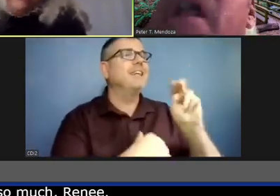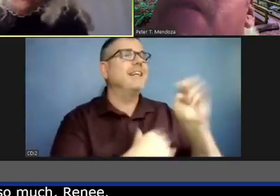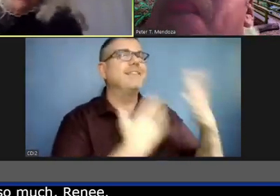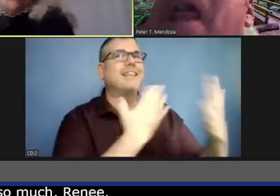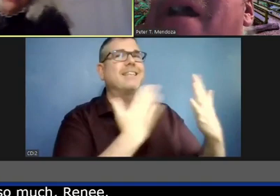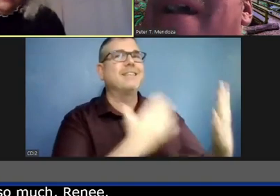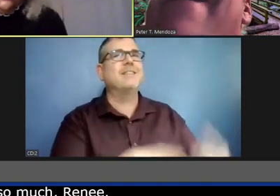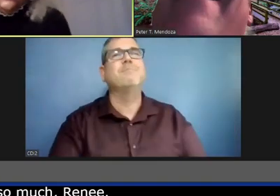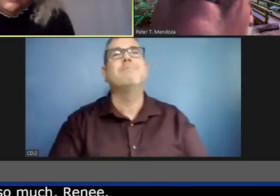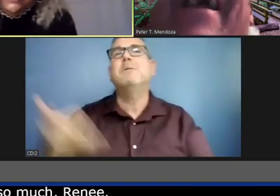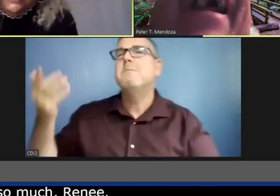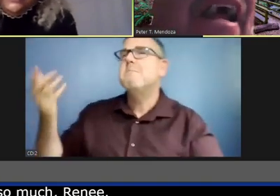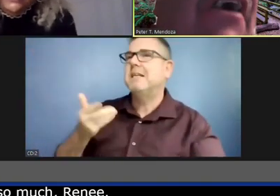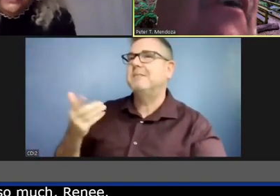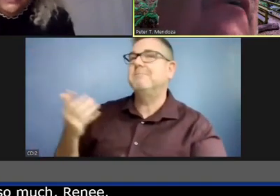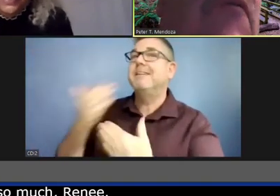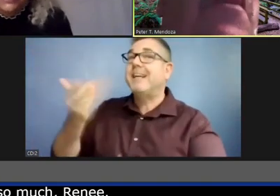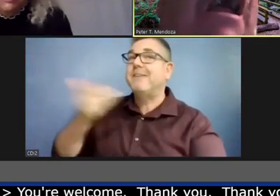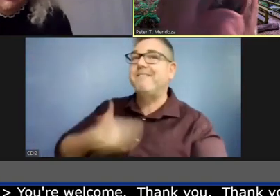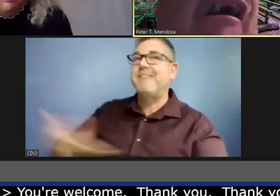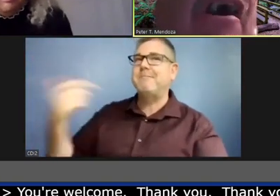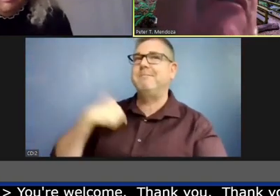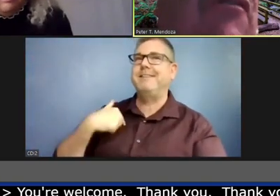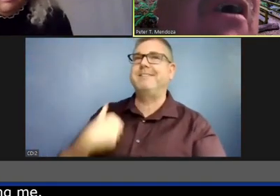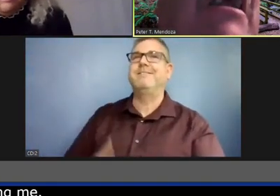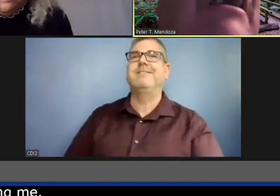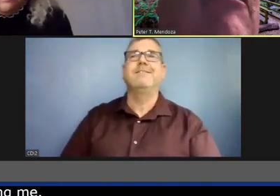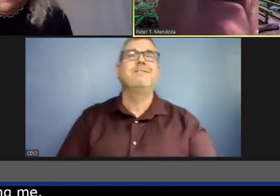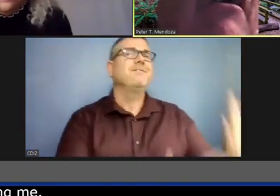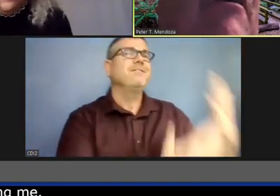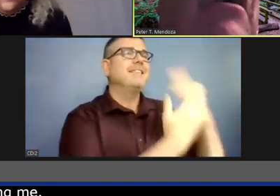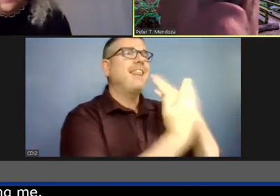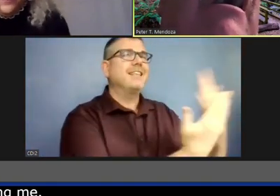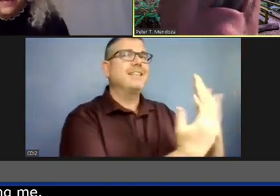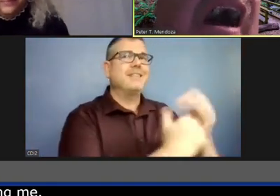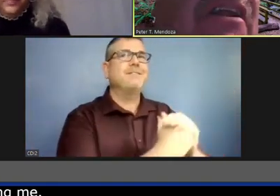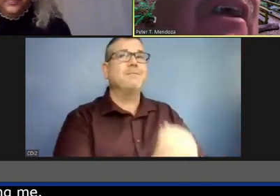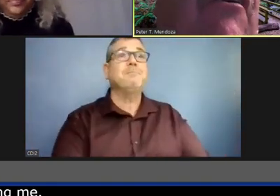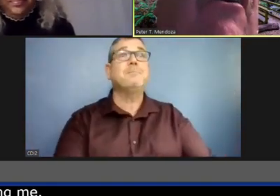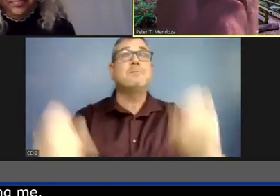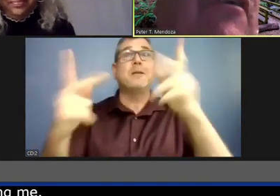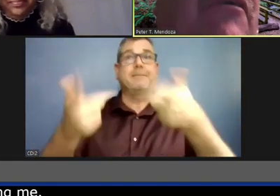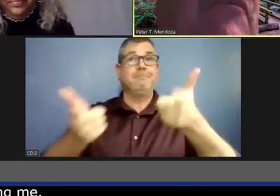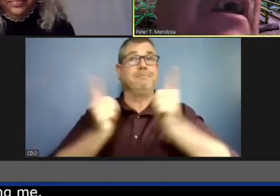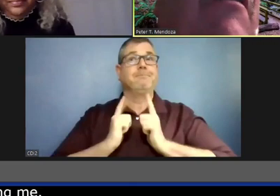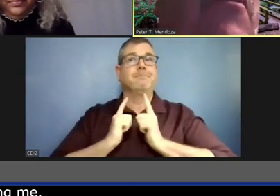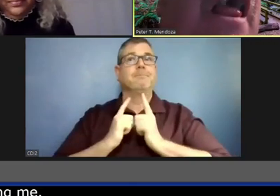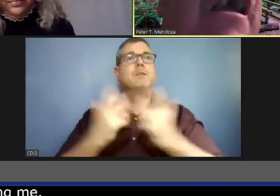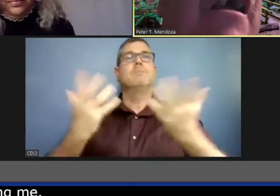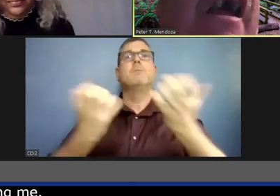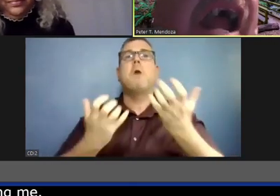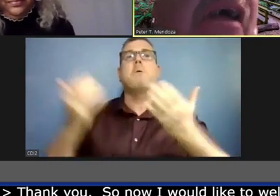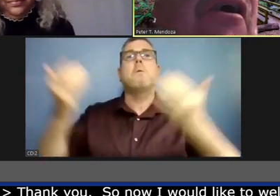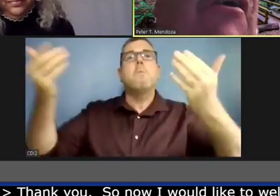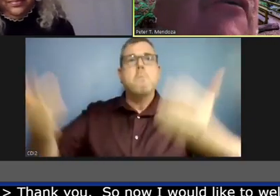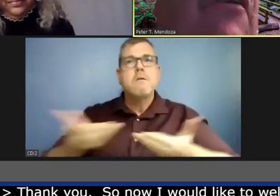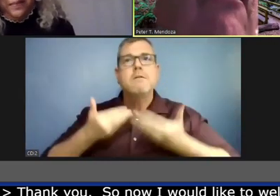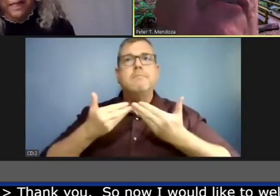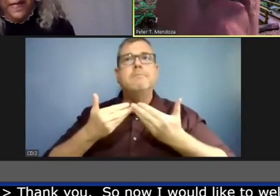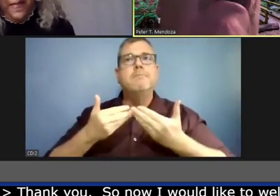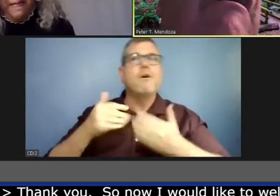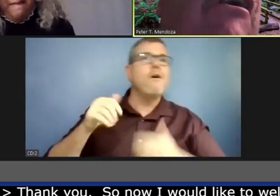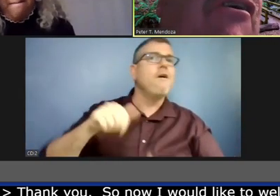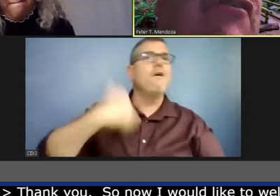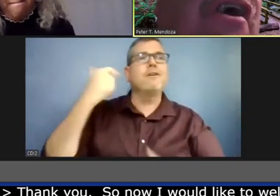you for having me. Thank you. Okay, so now I'd like to welcome another good friend of mine, Aaron